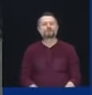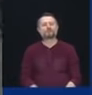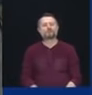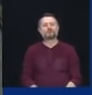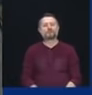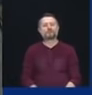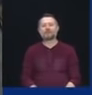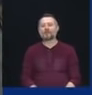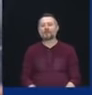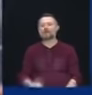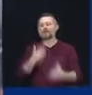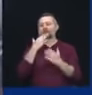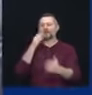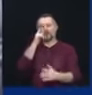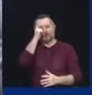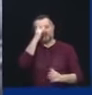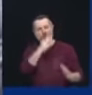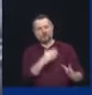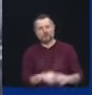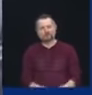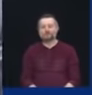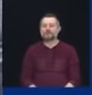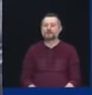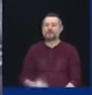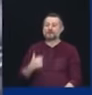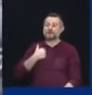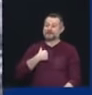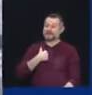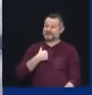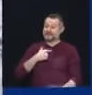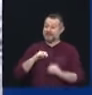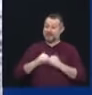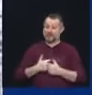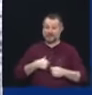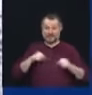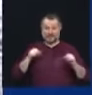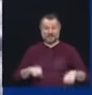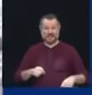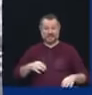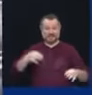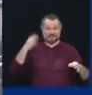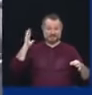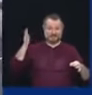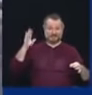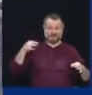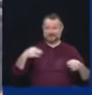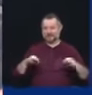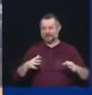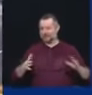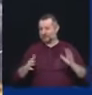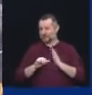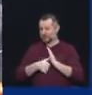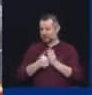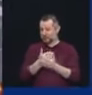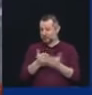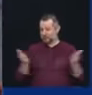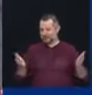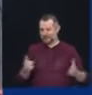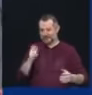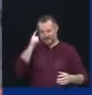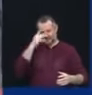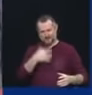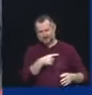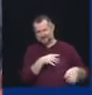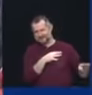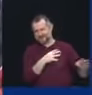Thanks, Governor. I don't know how I'm supposed to follow that up, but I will certainly try. As Governor said, I'm Ryan Burke. I'm the head